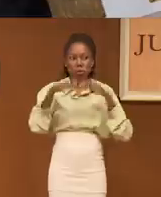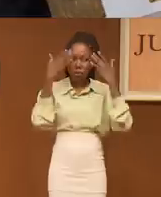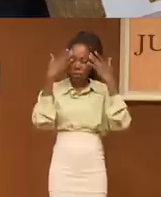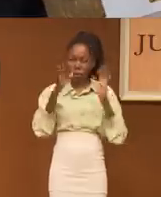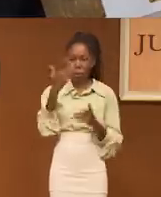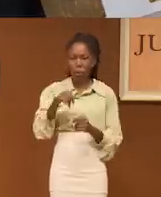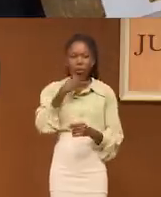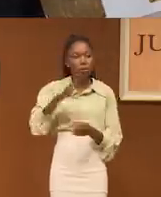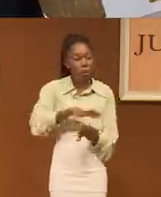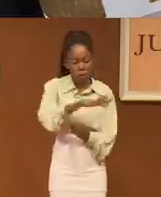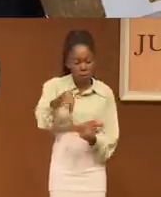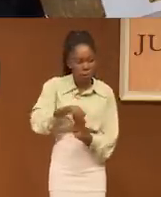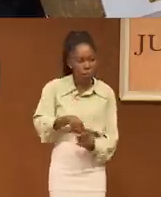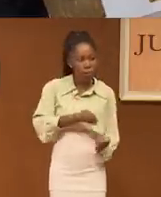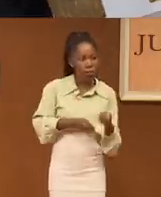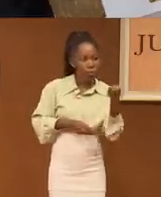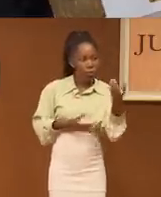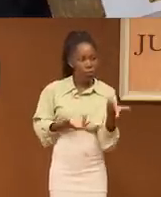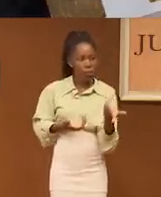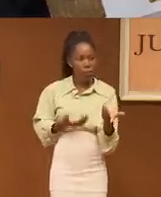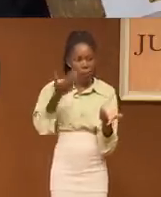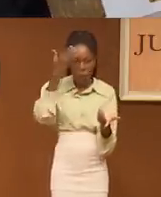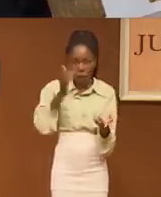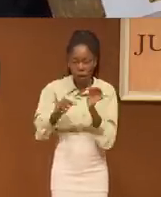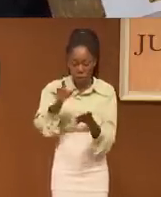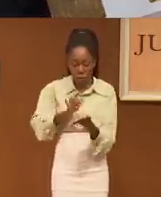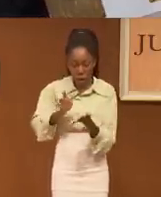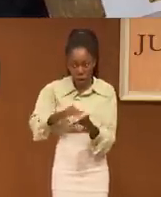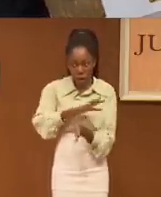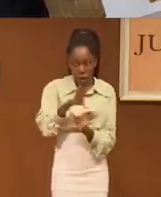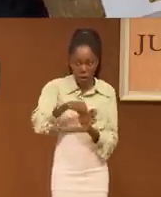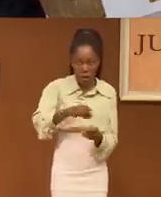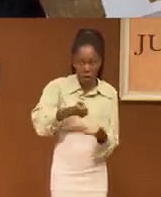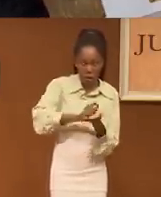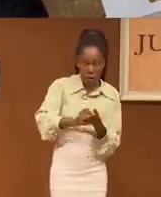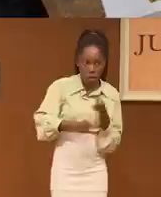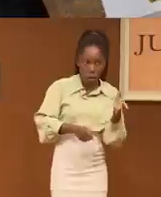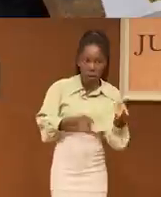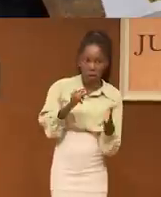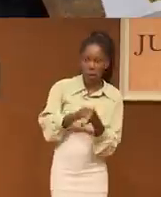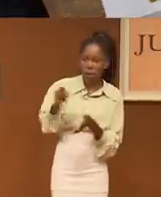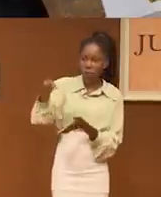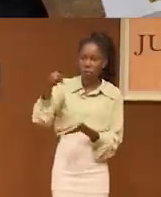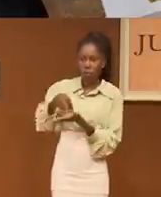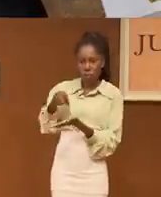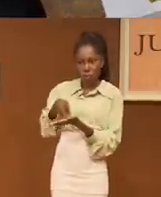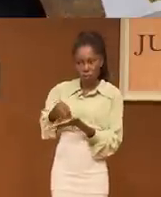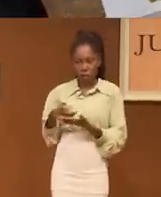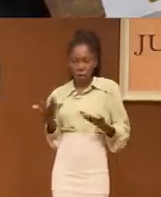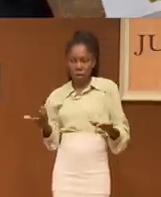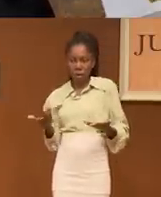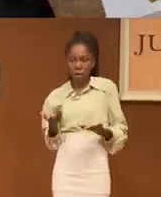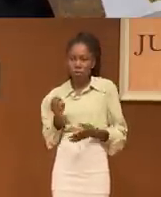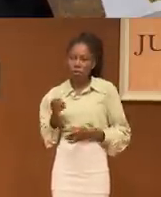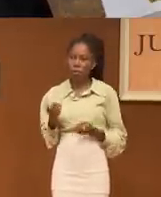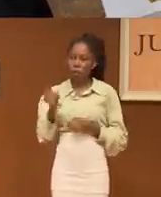calculated. It's not part of the case, because that would have been the first leg I would have taken, that this is the outstanding rent. When are you